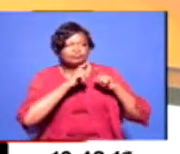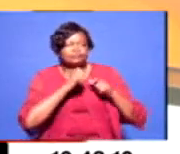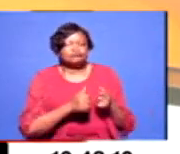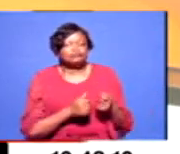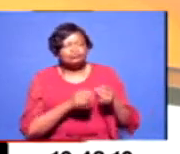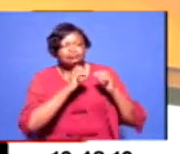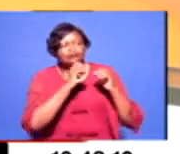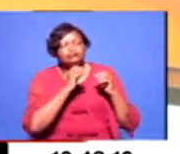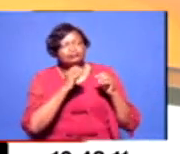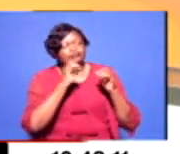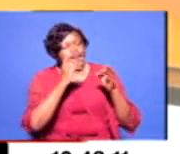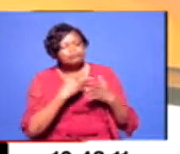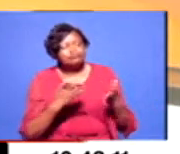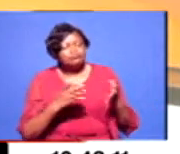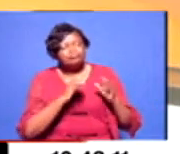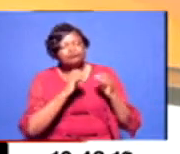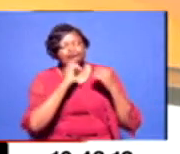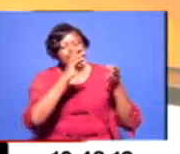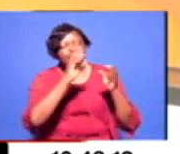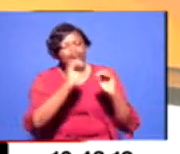points as well.